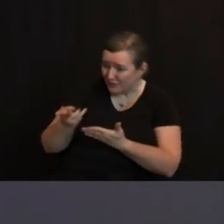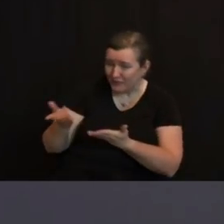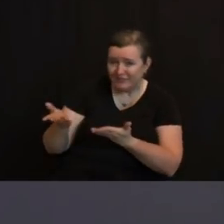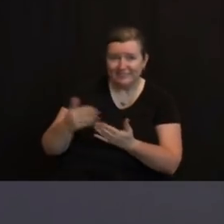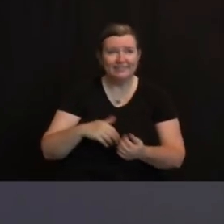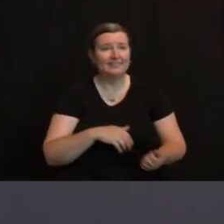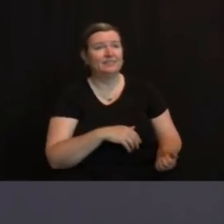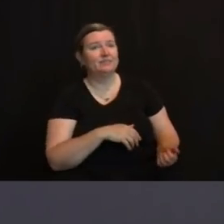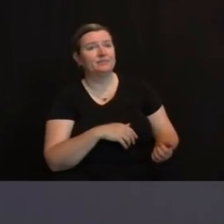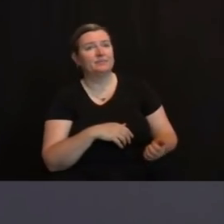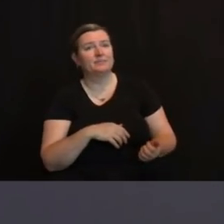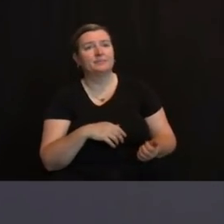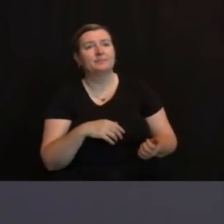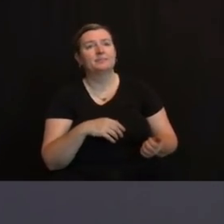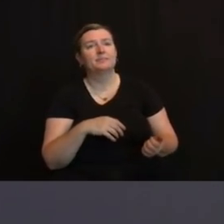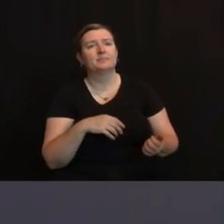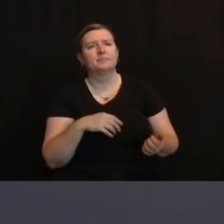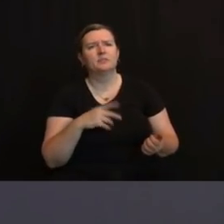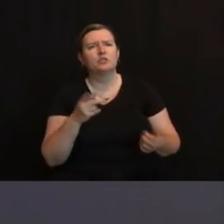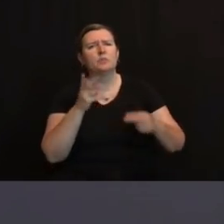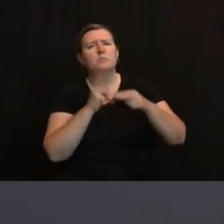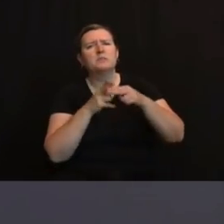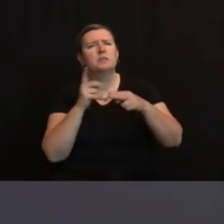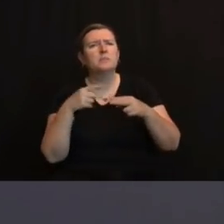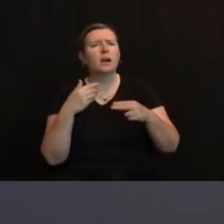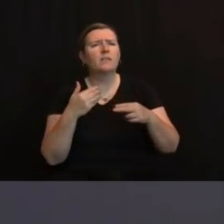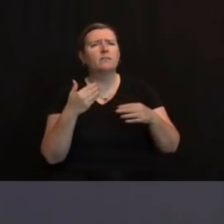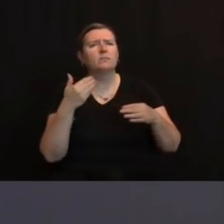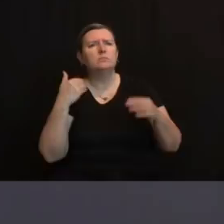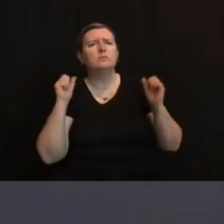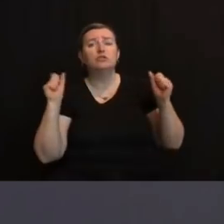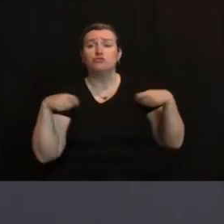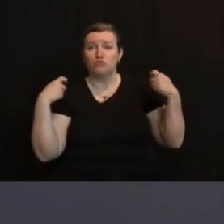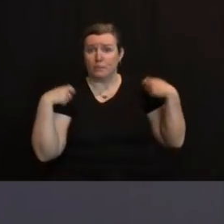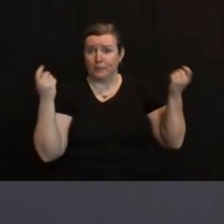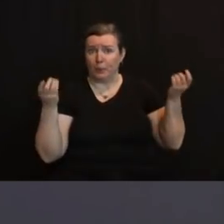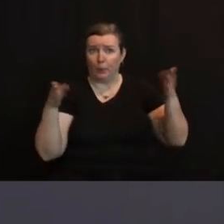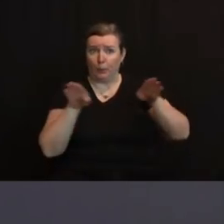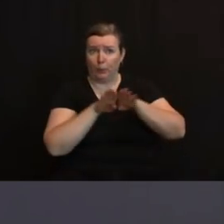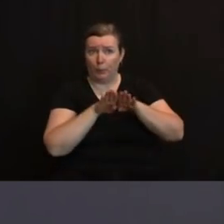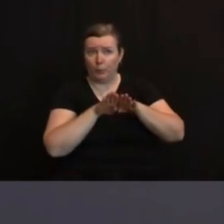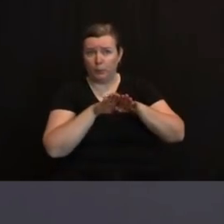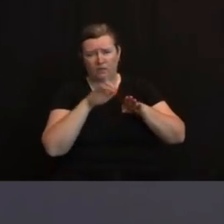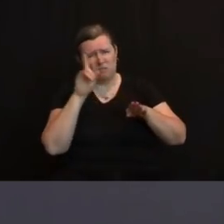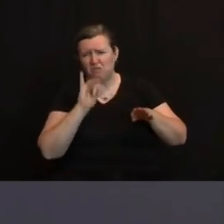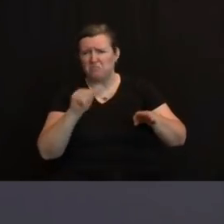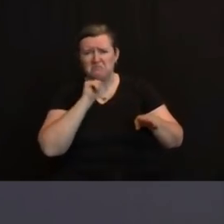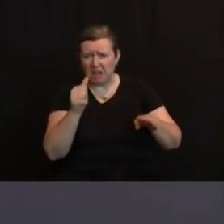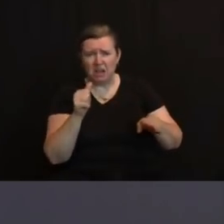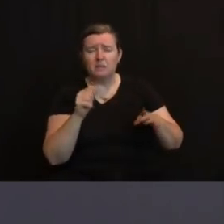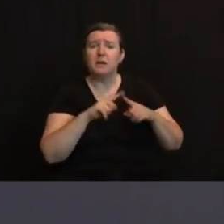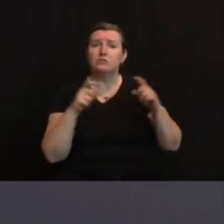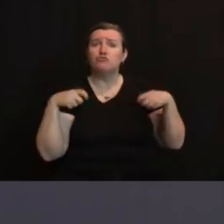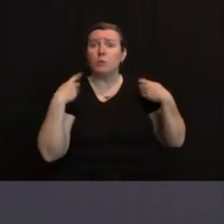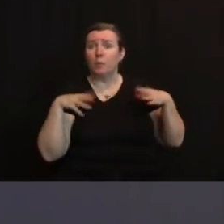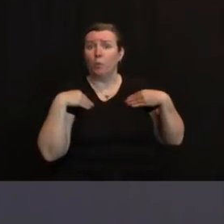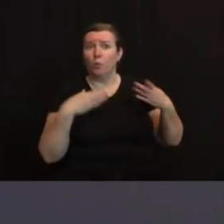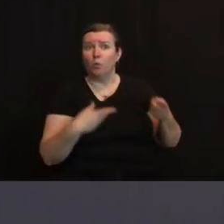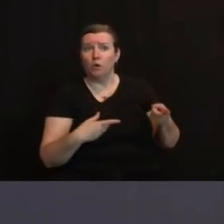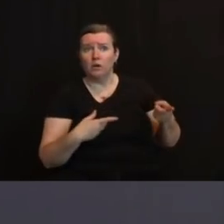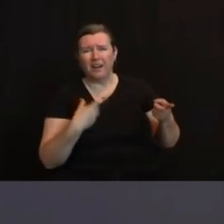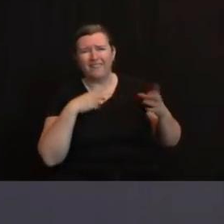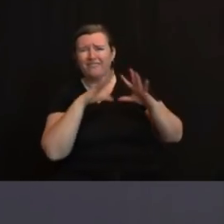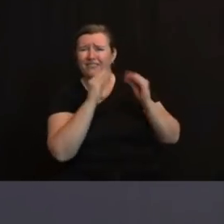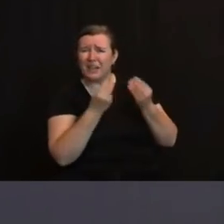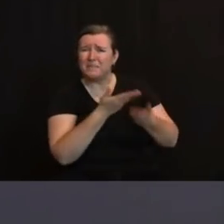questions. You said earlier in this briefing that the closure of gyms is not a life sentence, but you know, those gym owners have families to feed, they